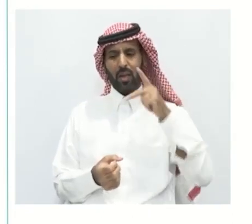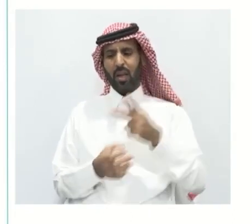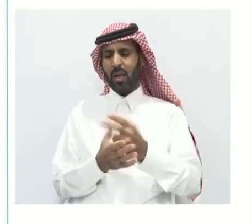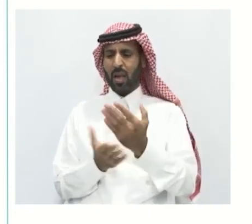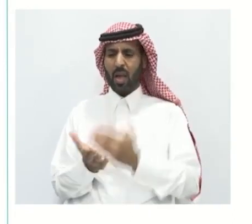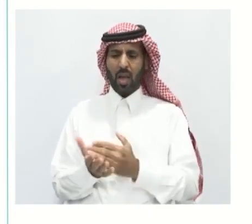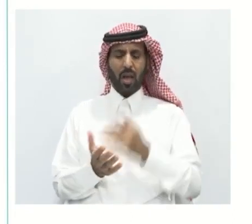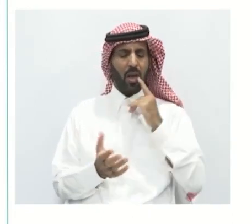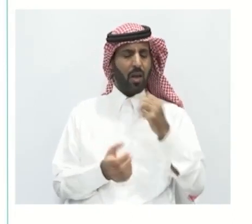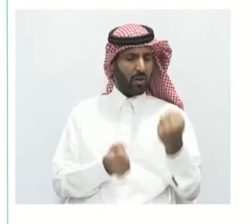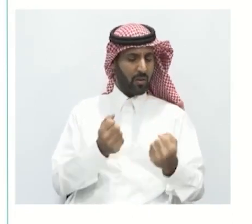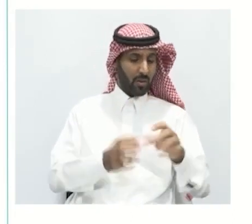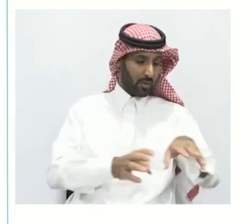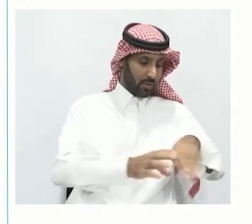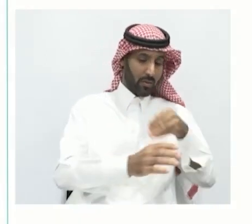your car?